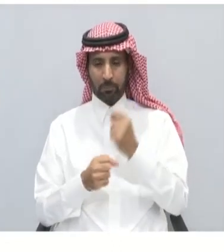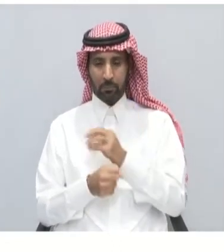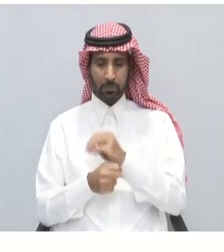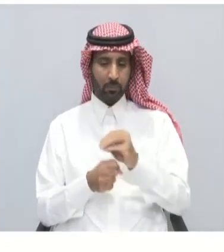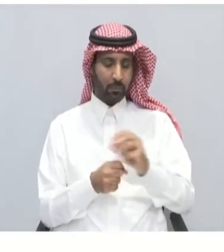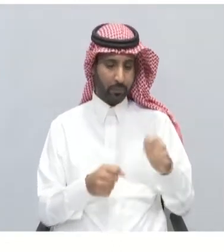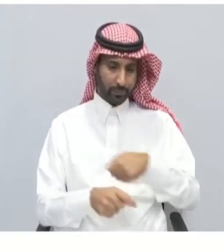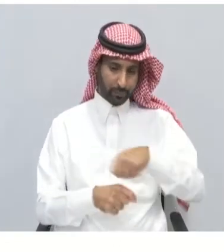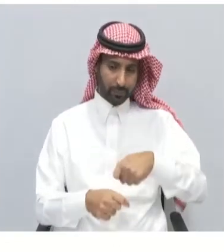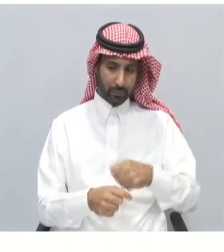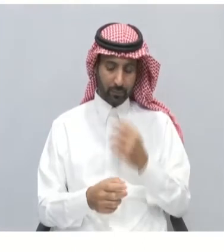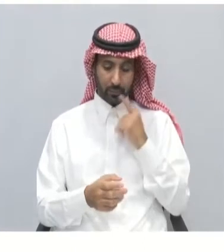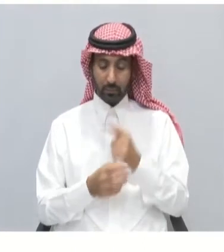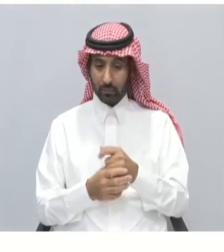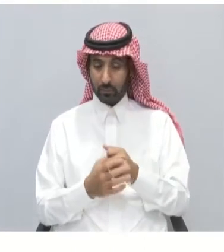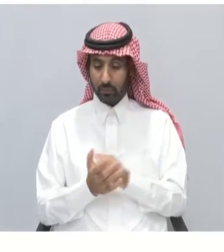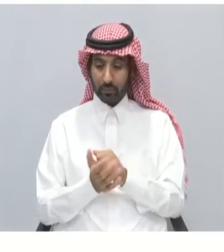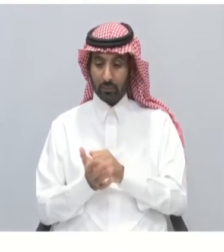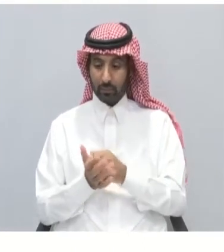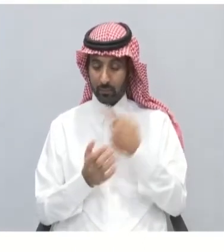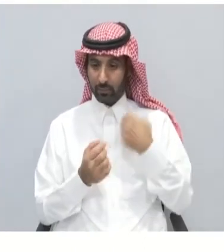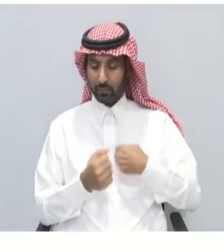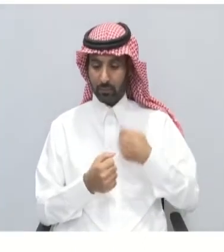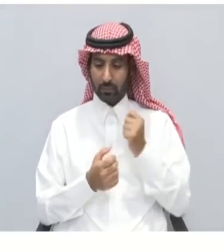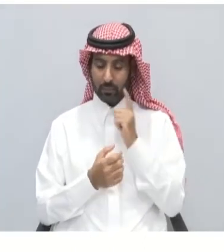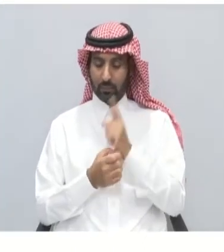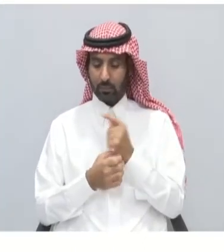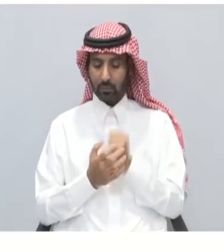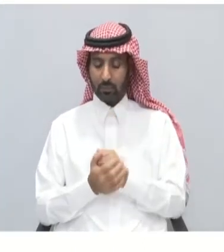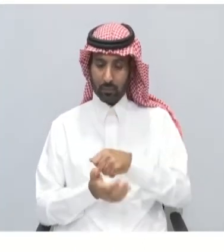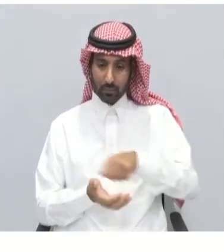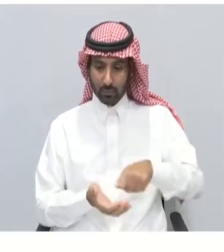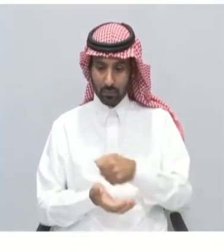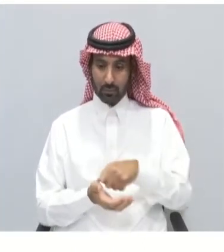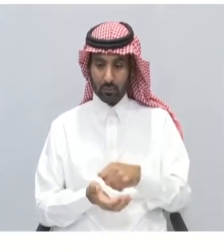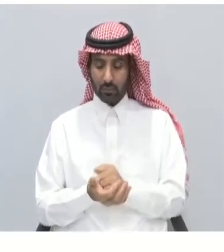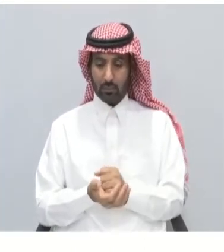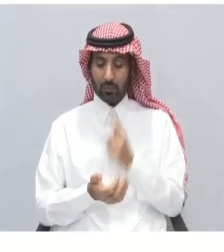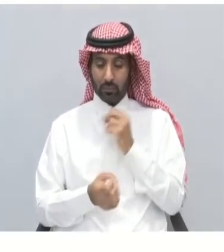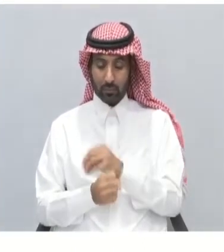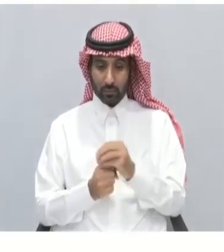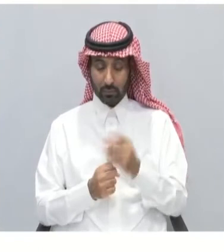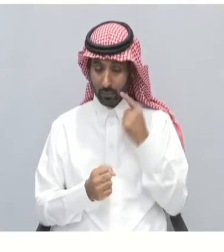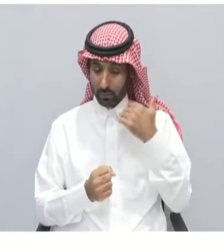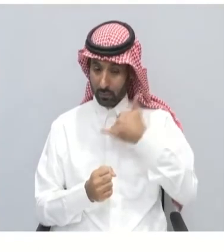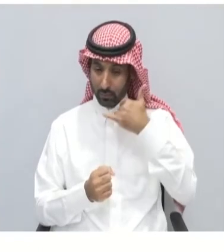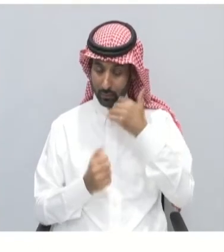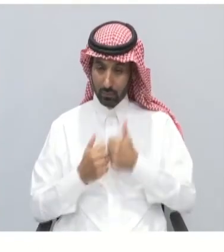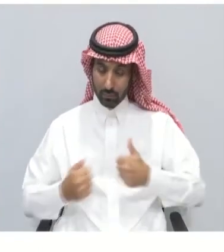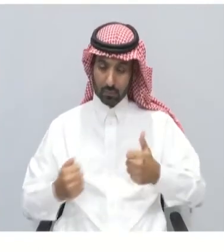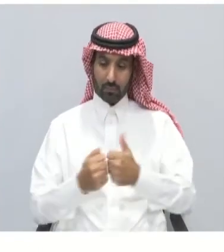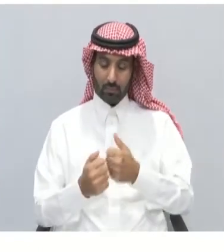me cooking, washing clothes, and ironing. Lena, do you talk to your family a